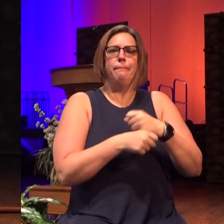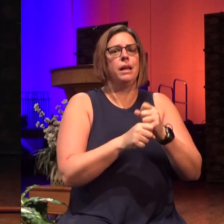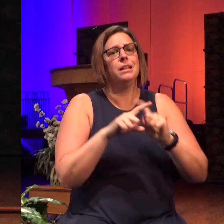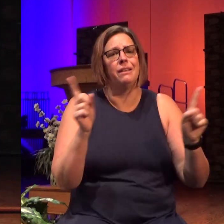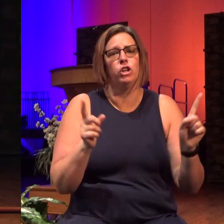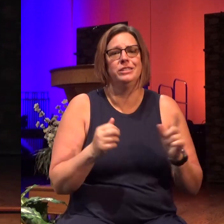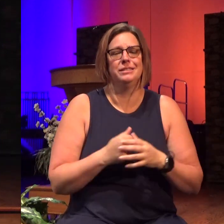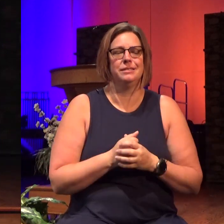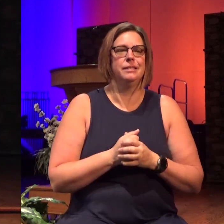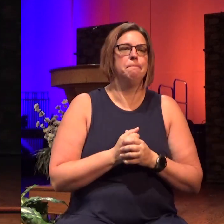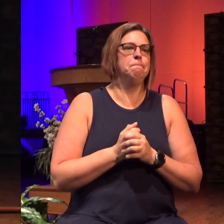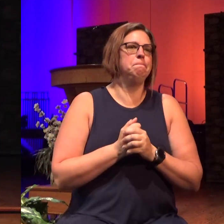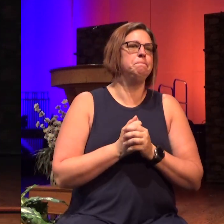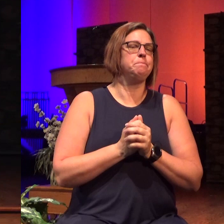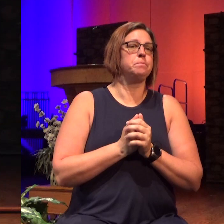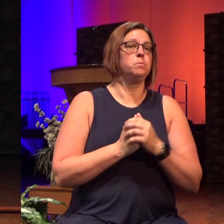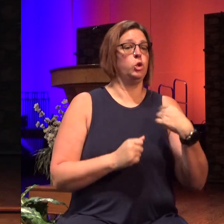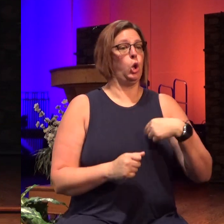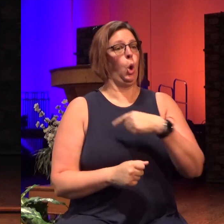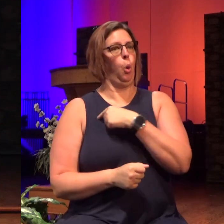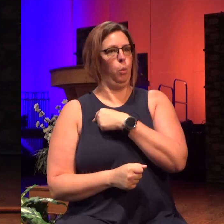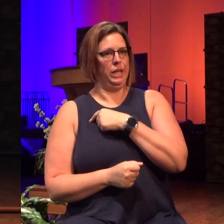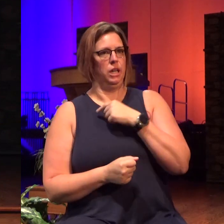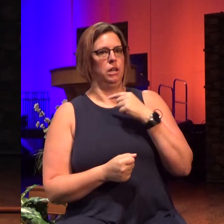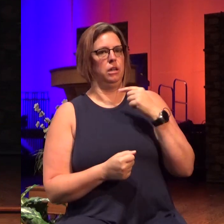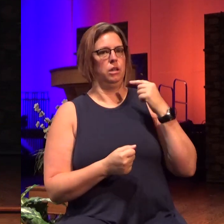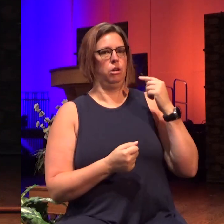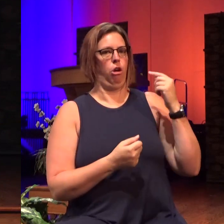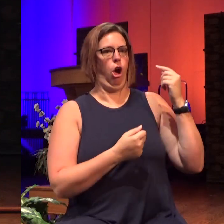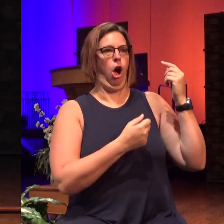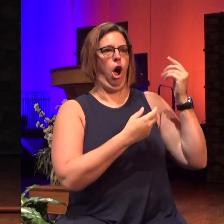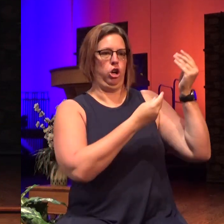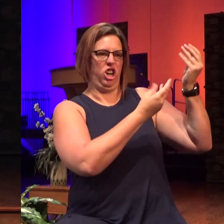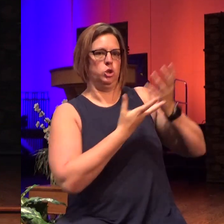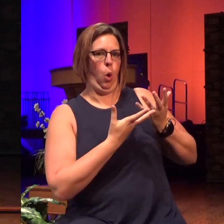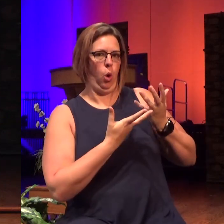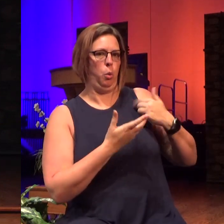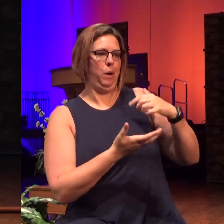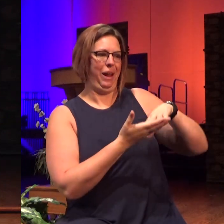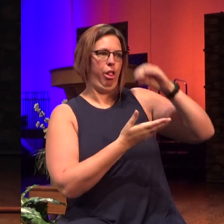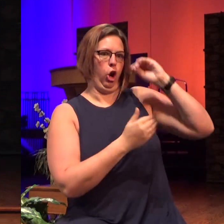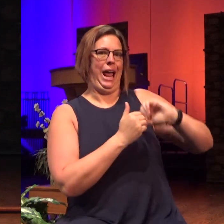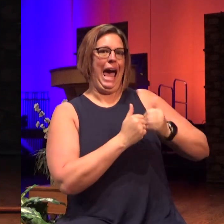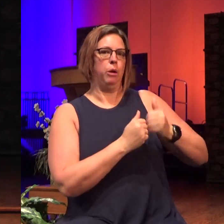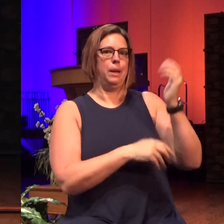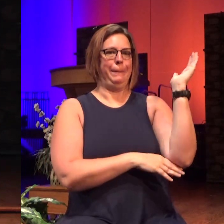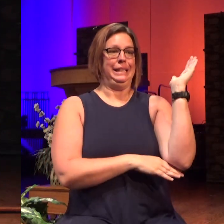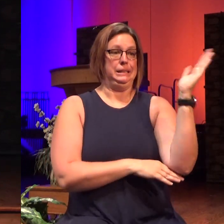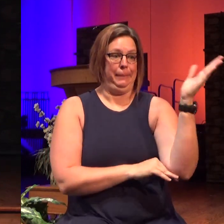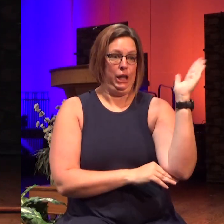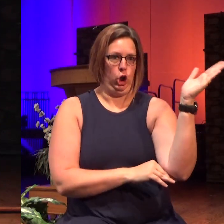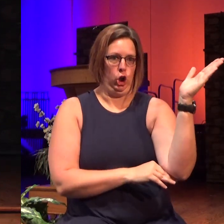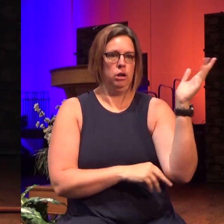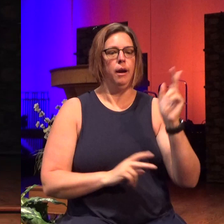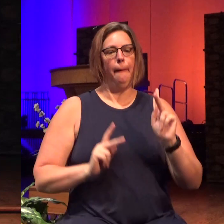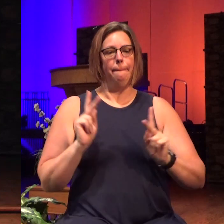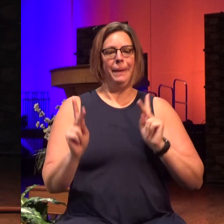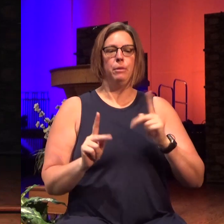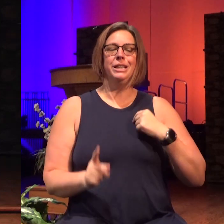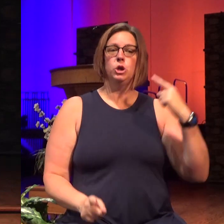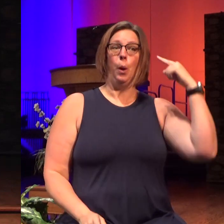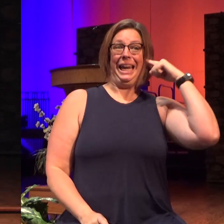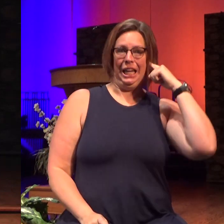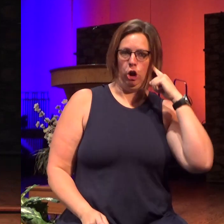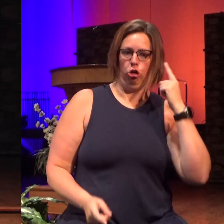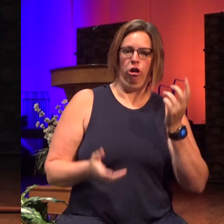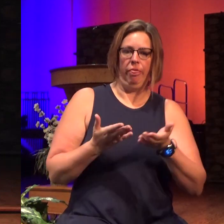we are told in speaking, learning how to be speakers, that people need to hear things about 7 times before they